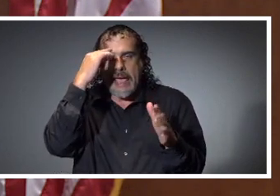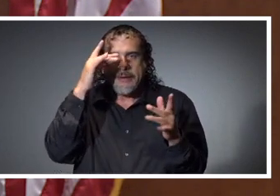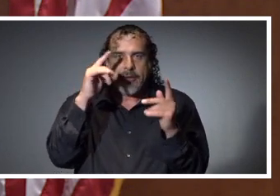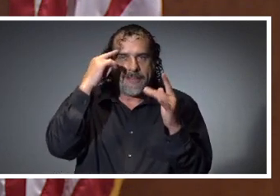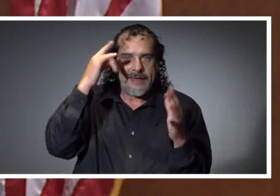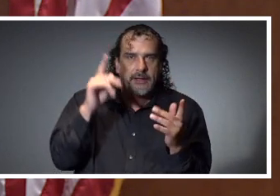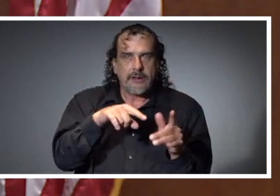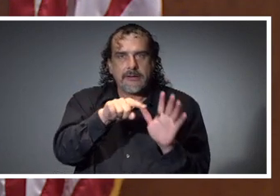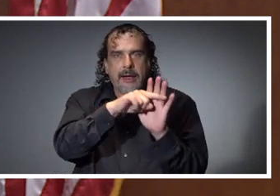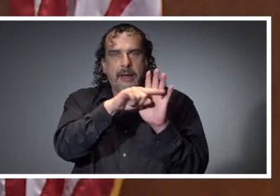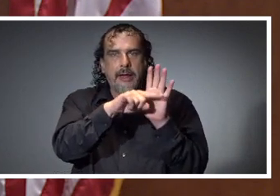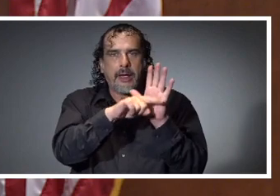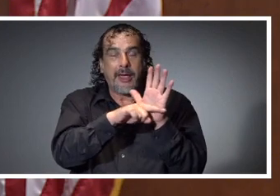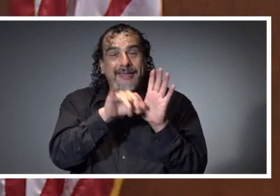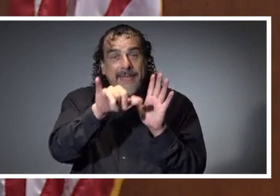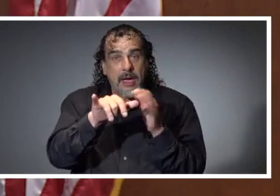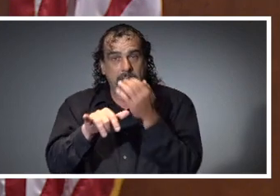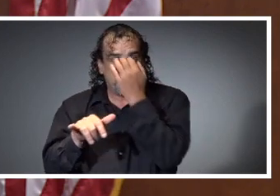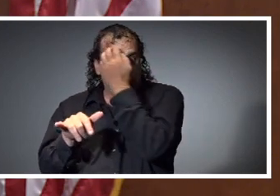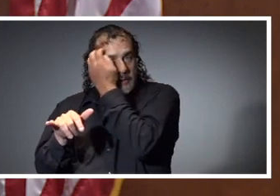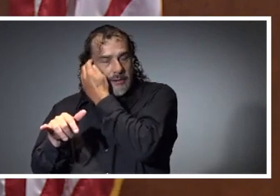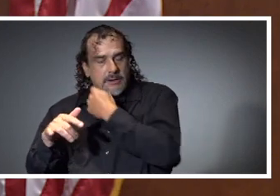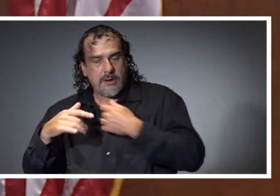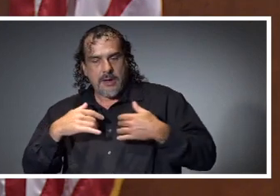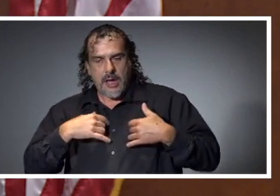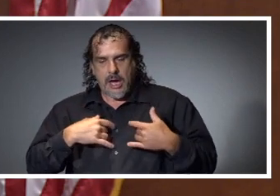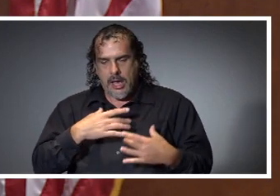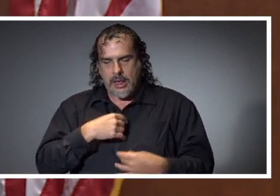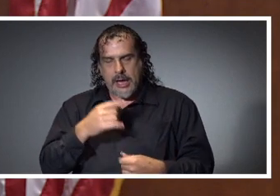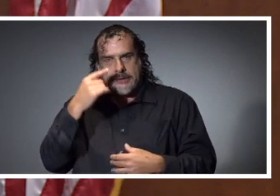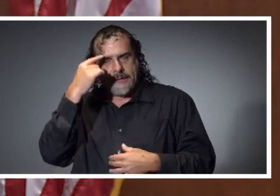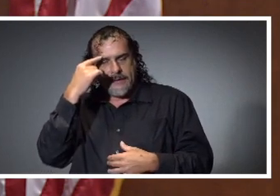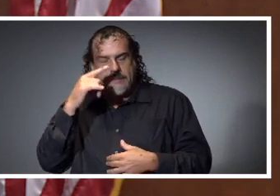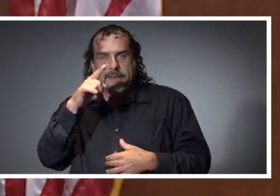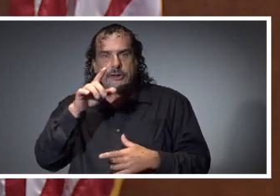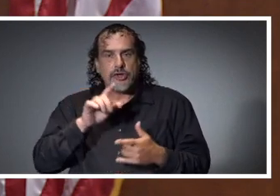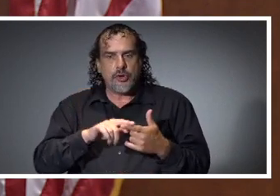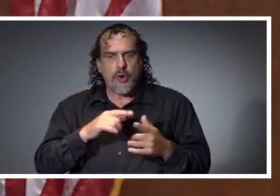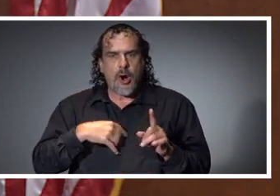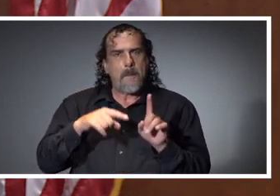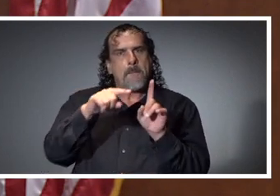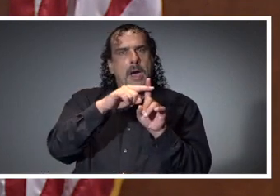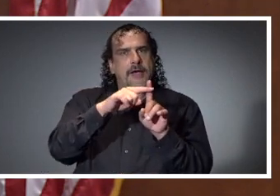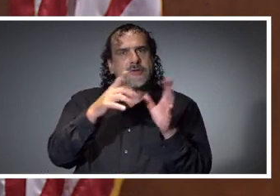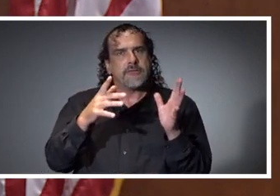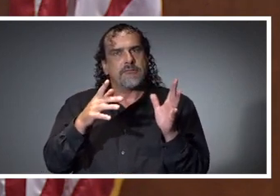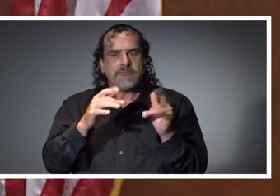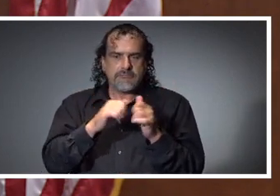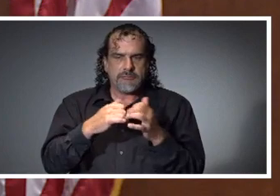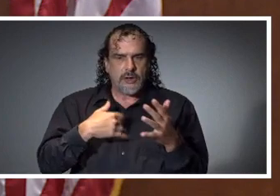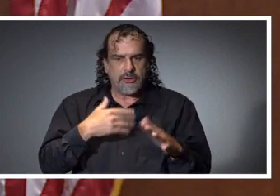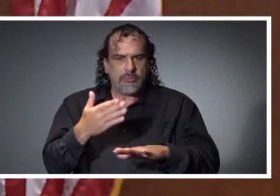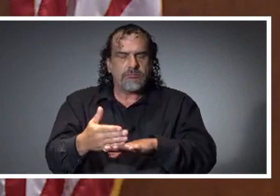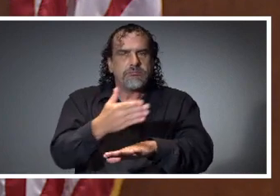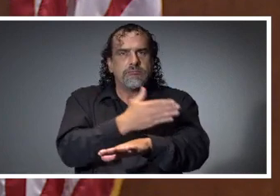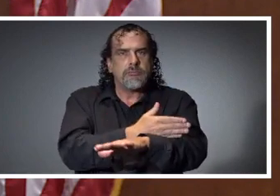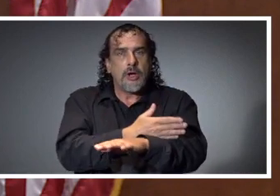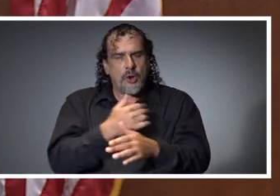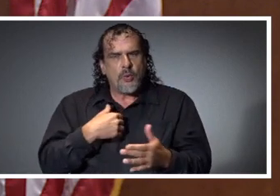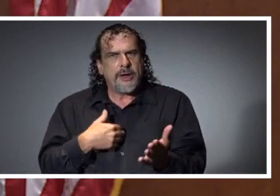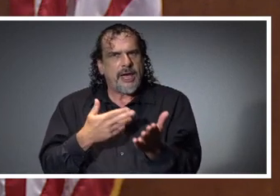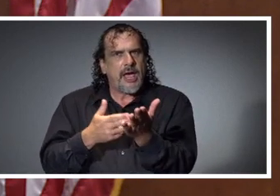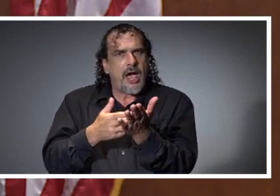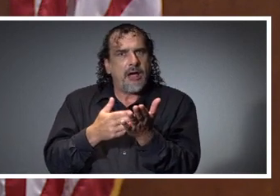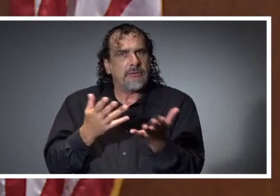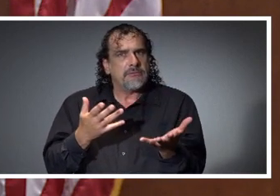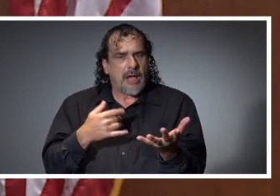we need to highlight the impact that your decisions are having. We can be honest because I trust you. When things are